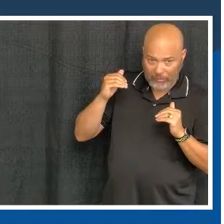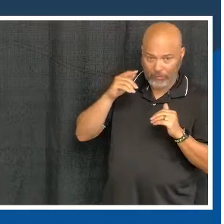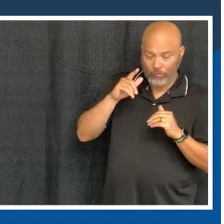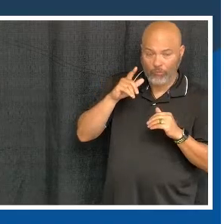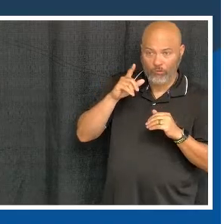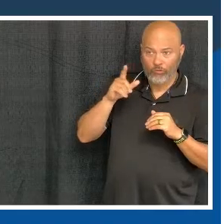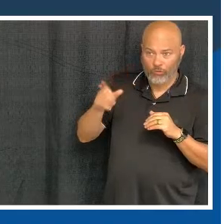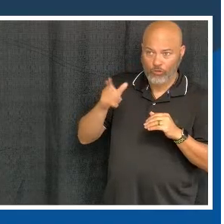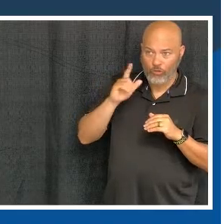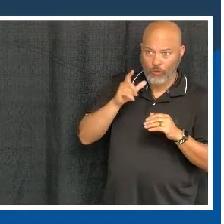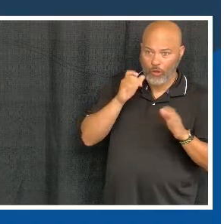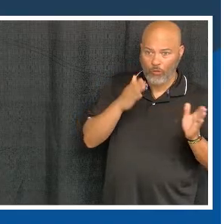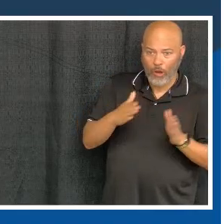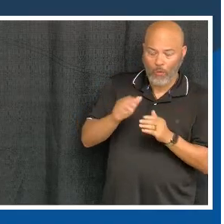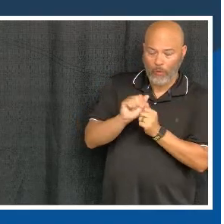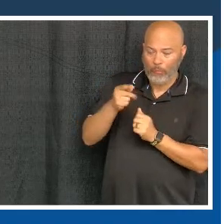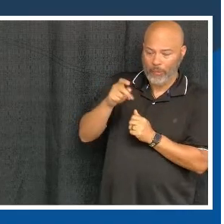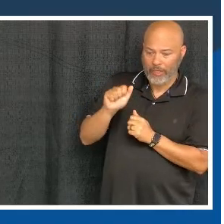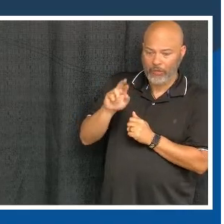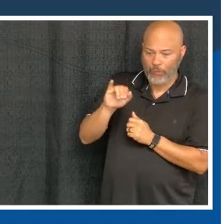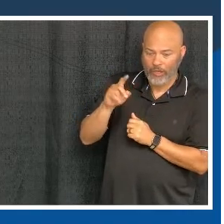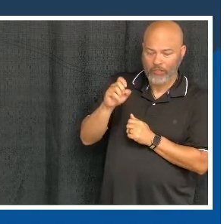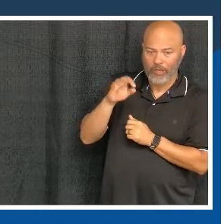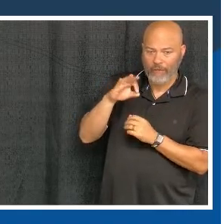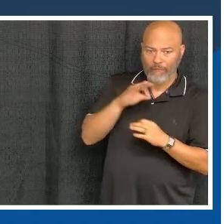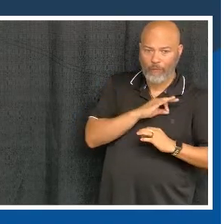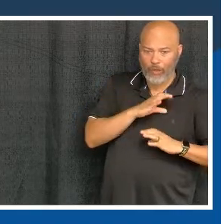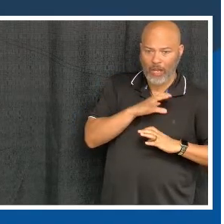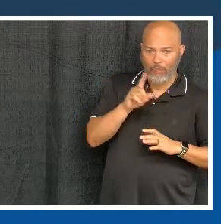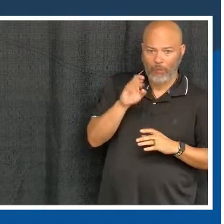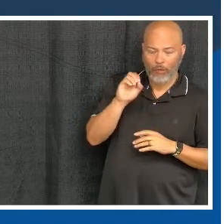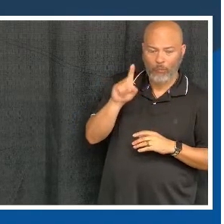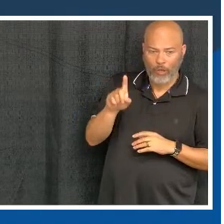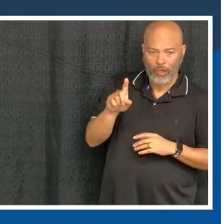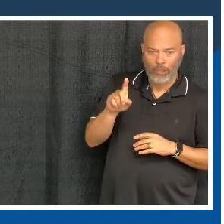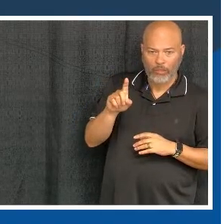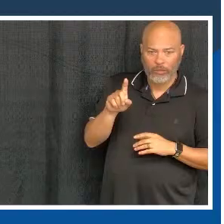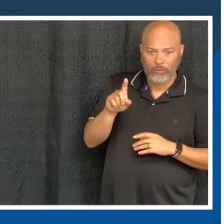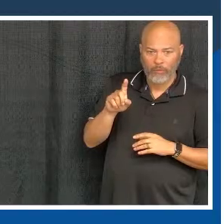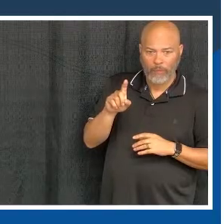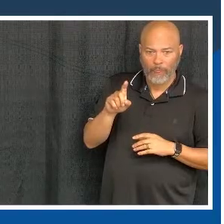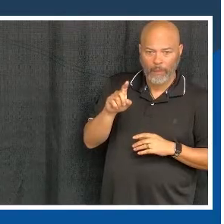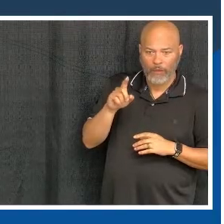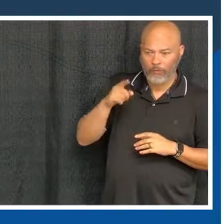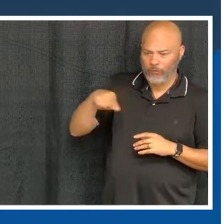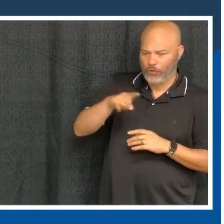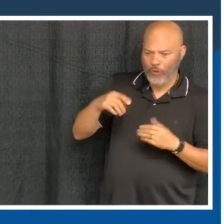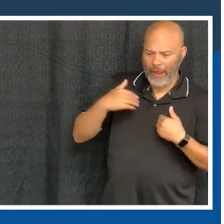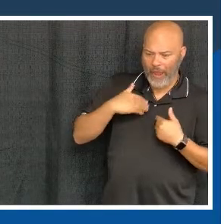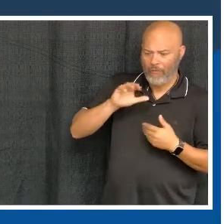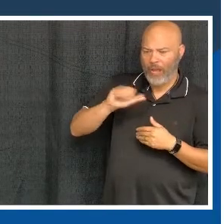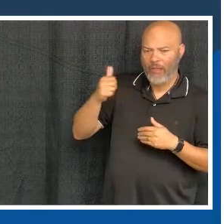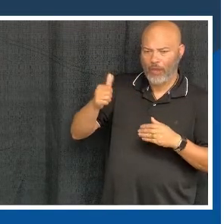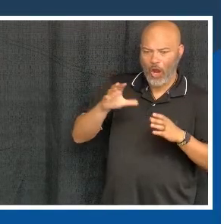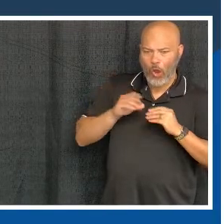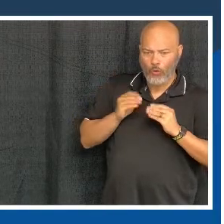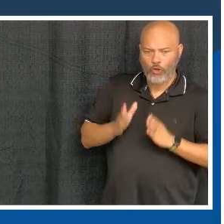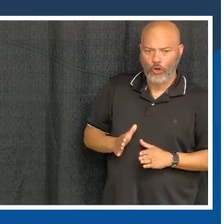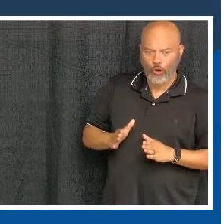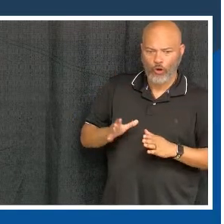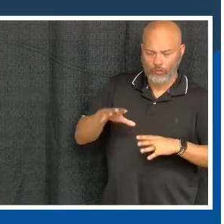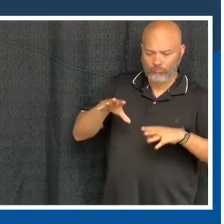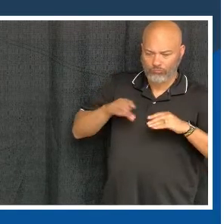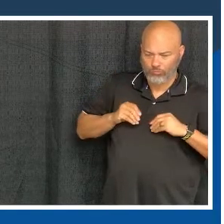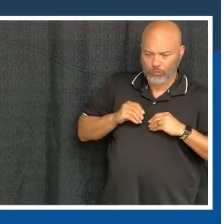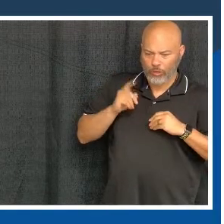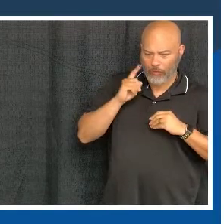all arranged with the Pea Ridge and Fort Campbell or 101st Airborne, you got all of the property owners on board for a plan